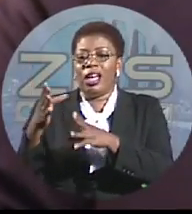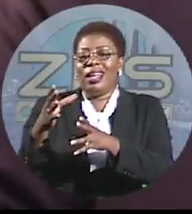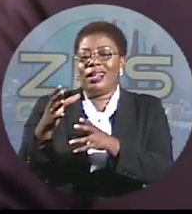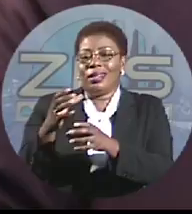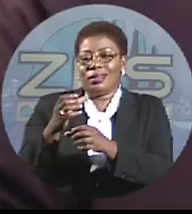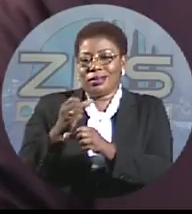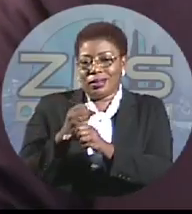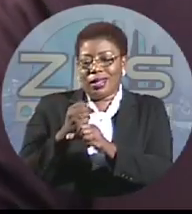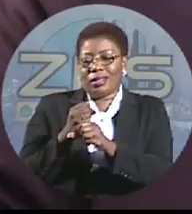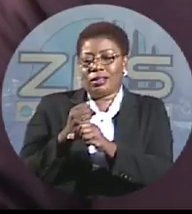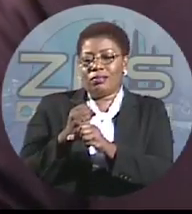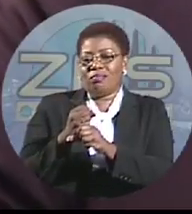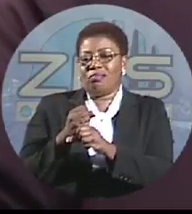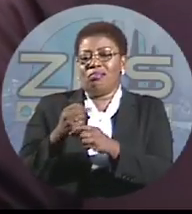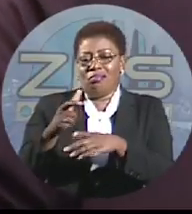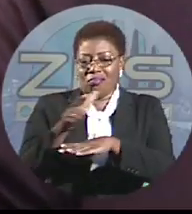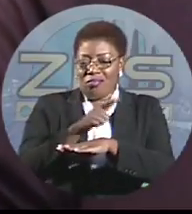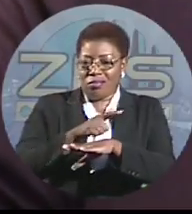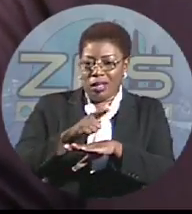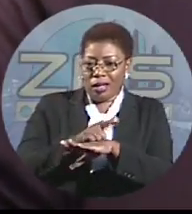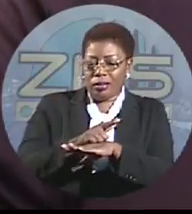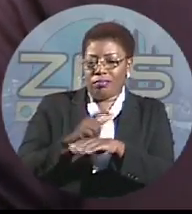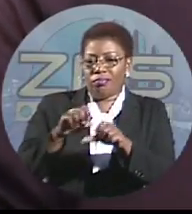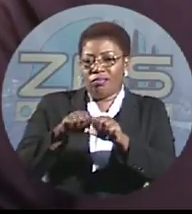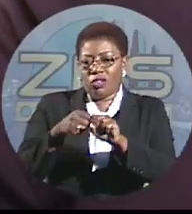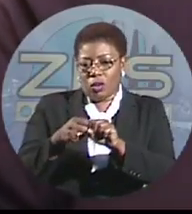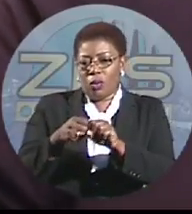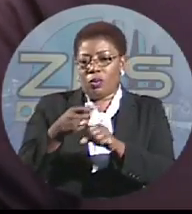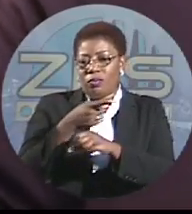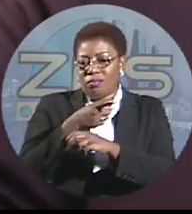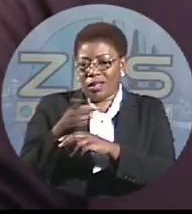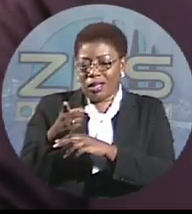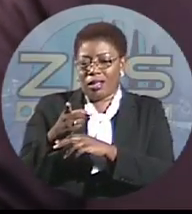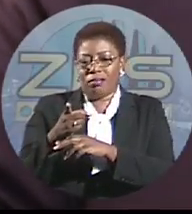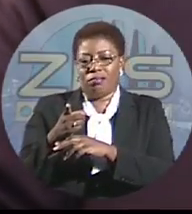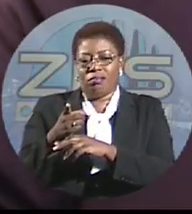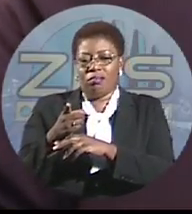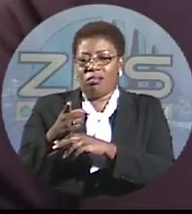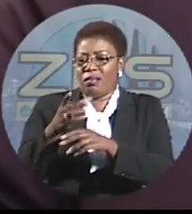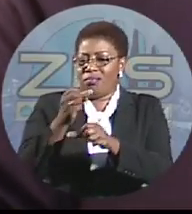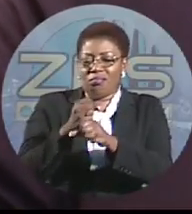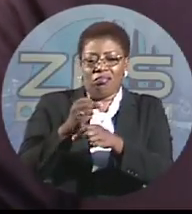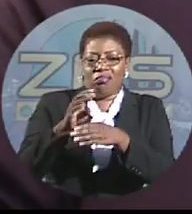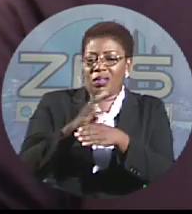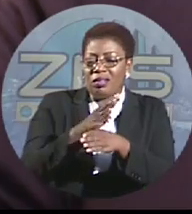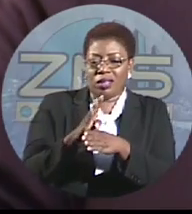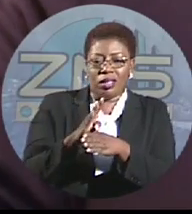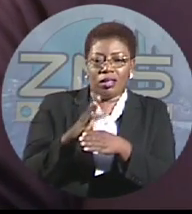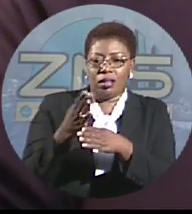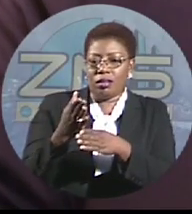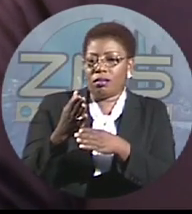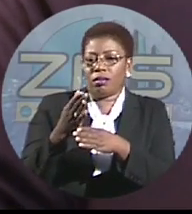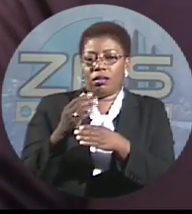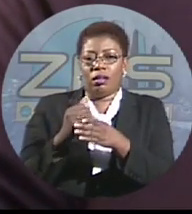receive adequate land so that they can embark not only on business, but also